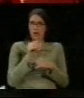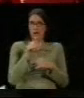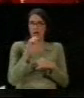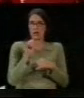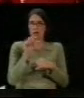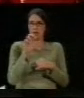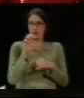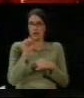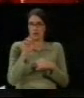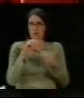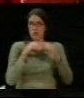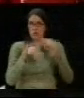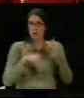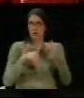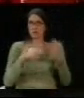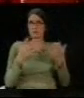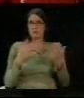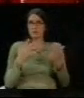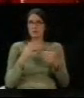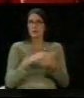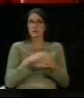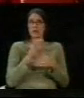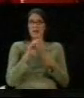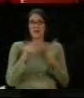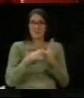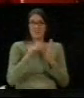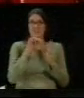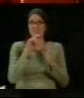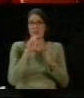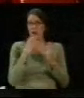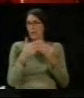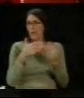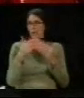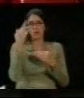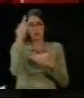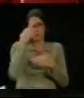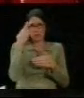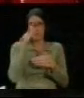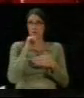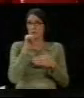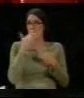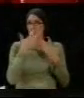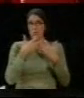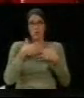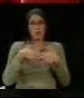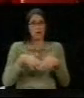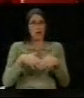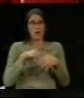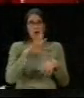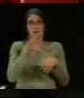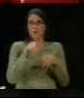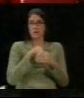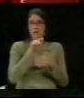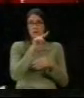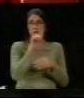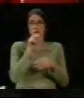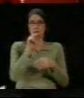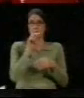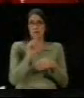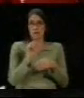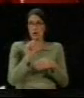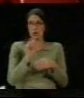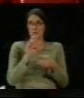acres or less. That being said, if this site, for whatever reason, doesn't work, including the zoning getting